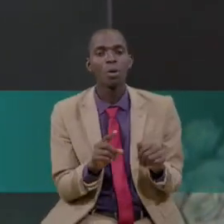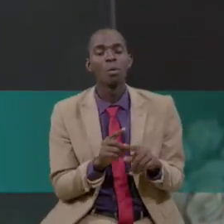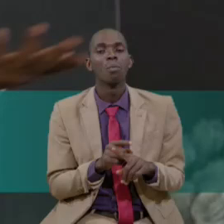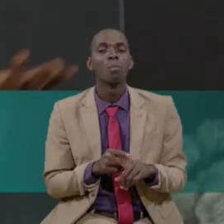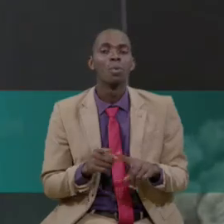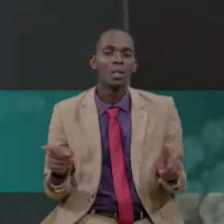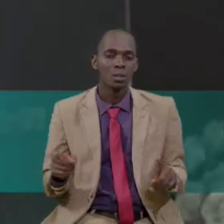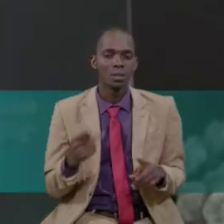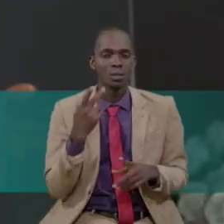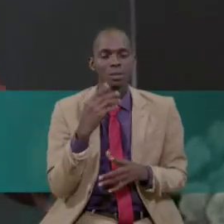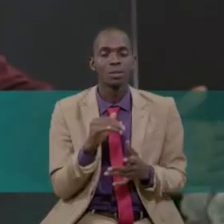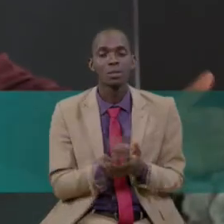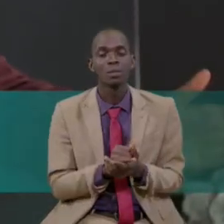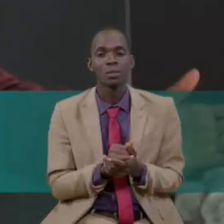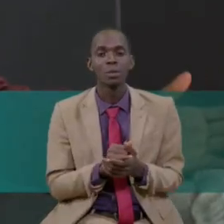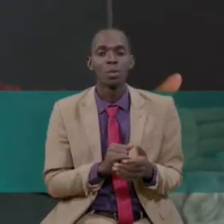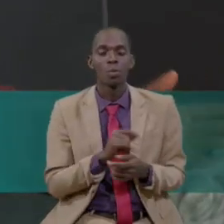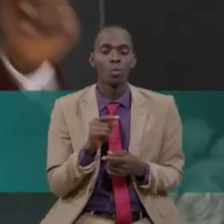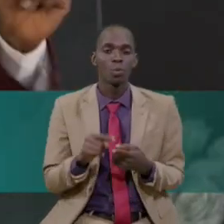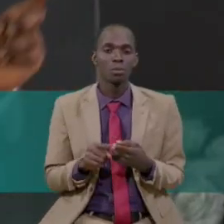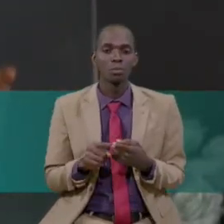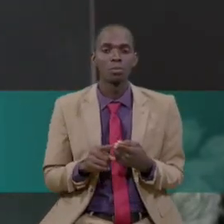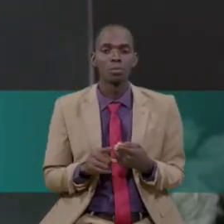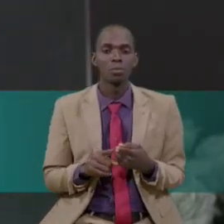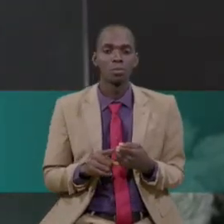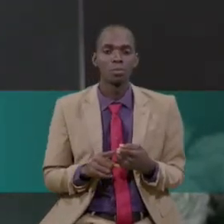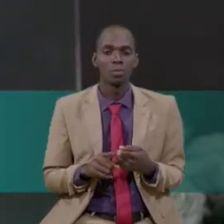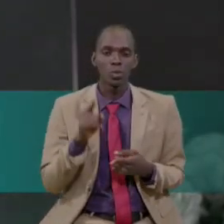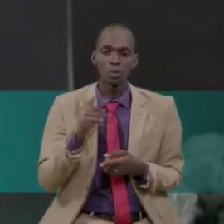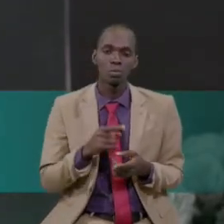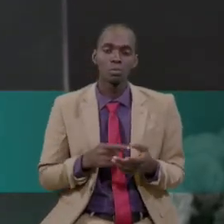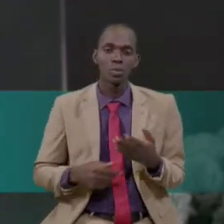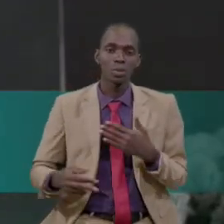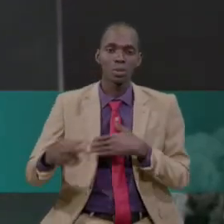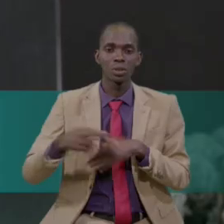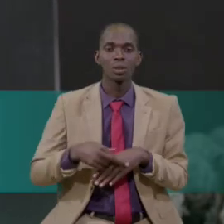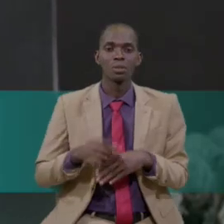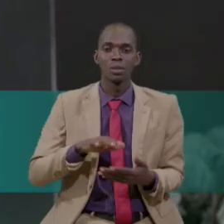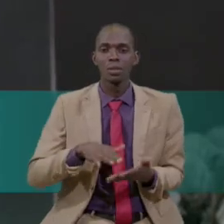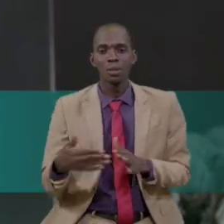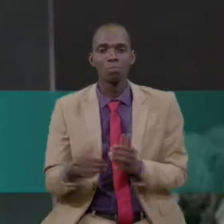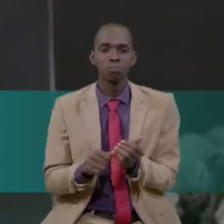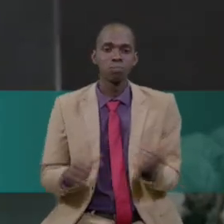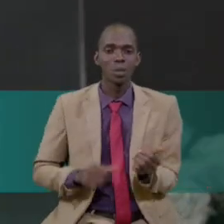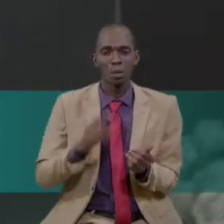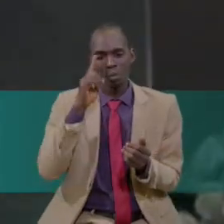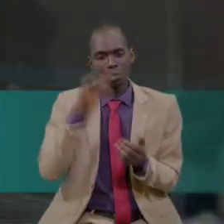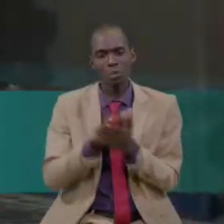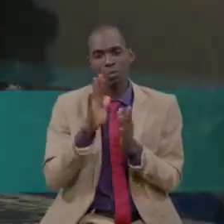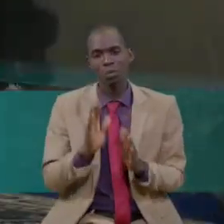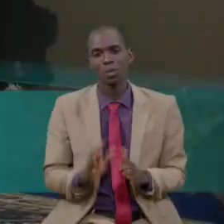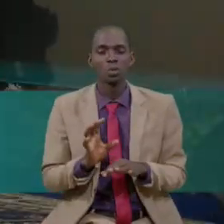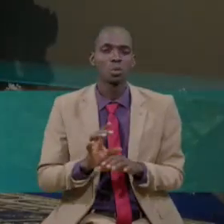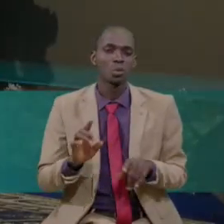brethren. Because it was to backslide. The Lord saw that. The Lord did not make him backslide, but the Lord